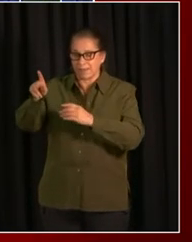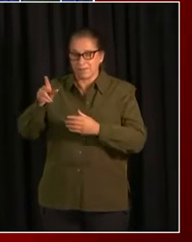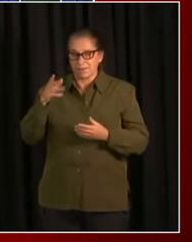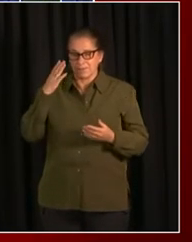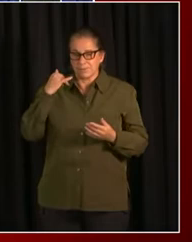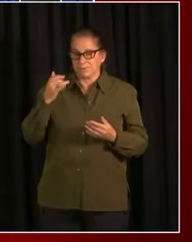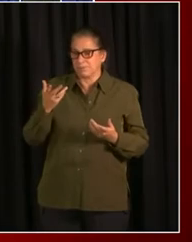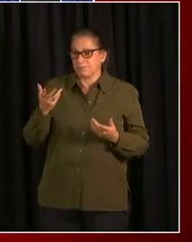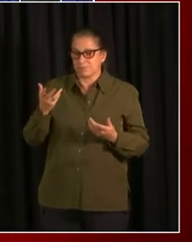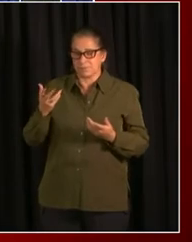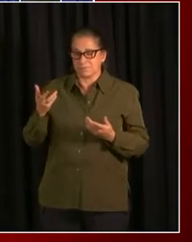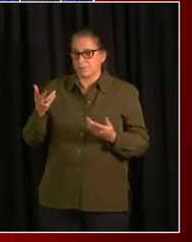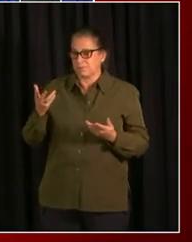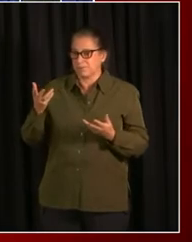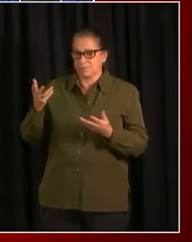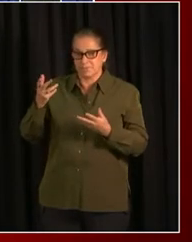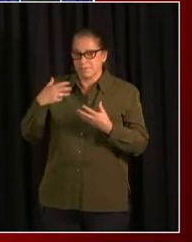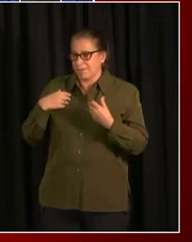other